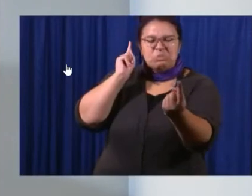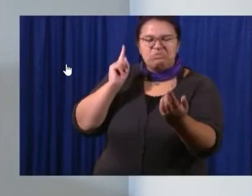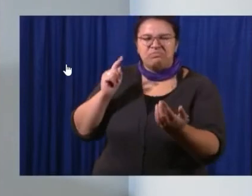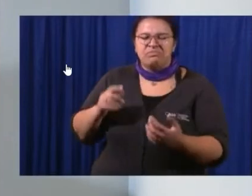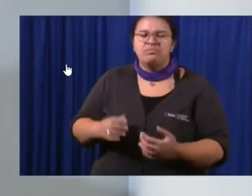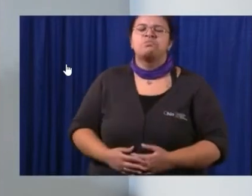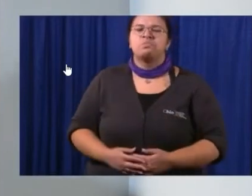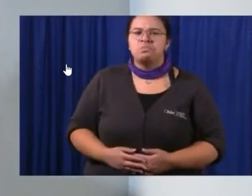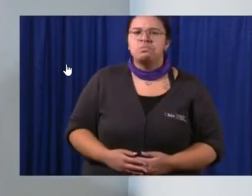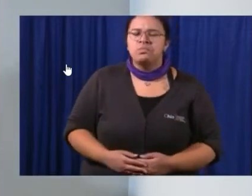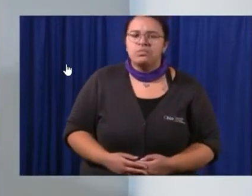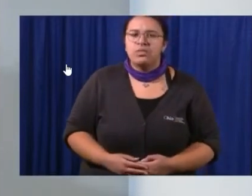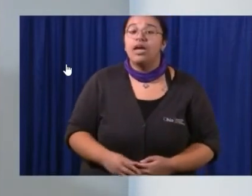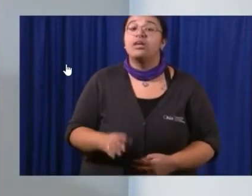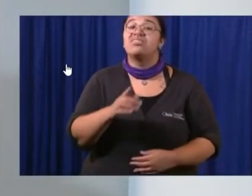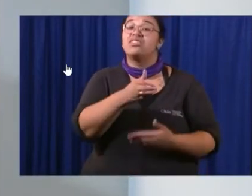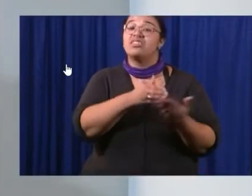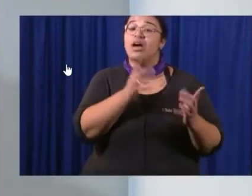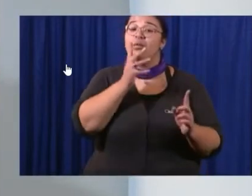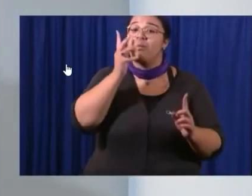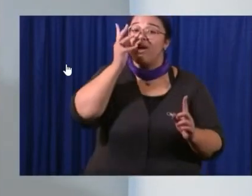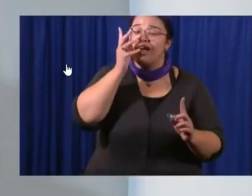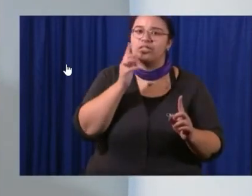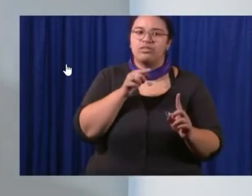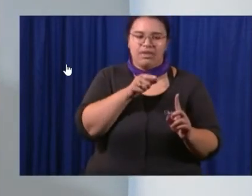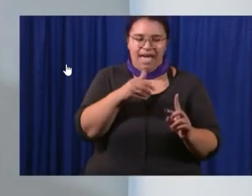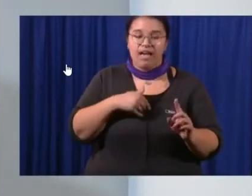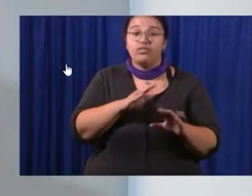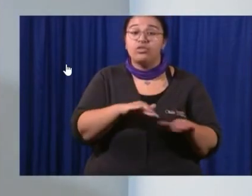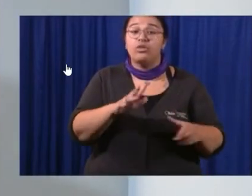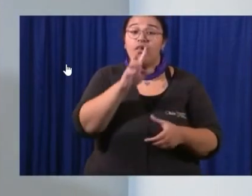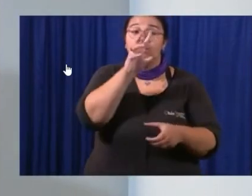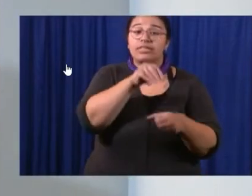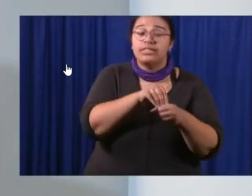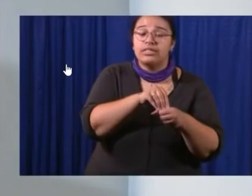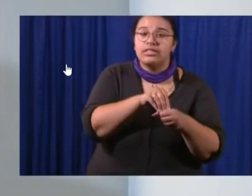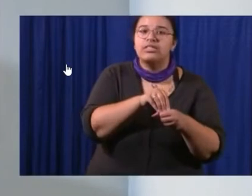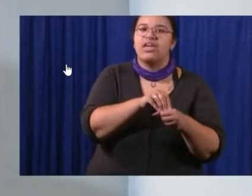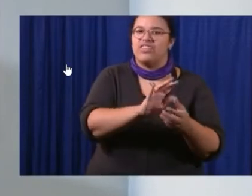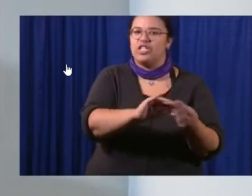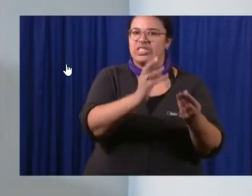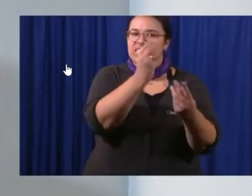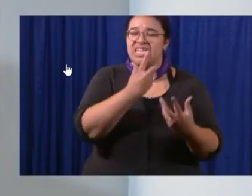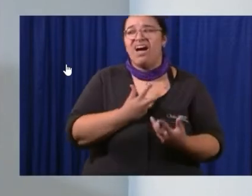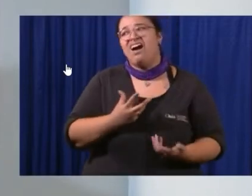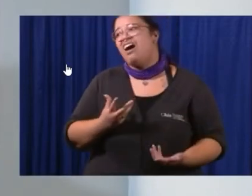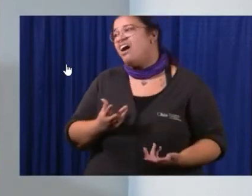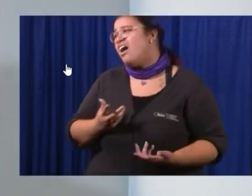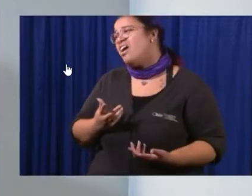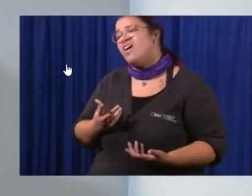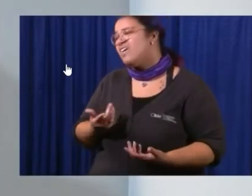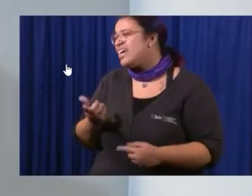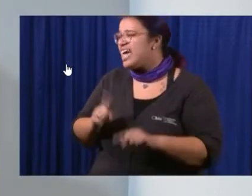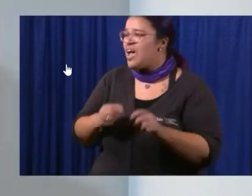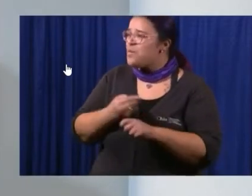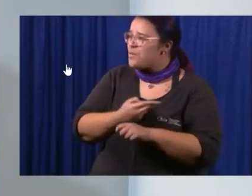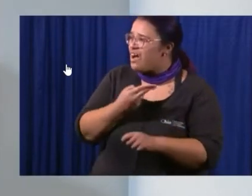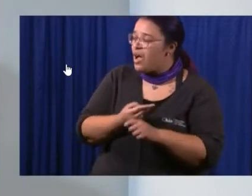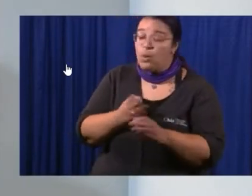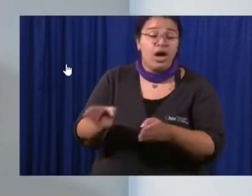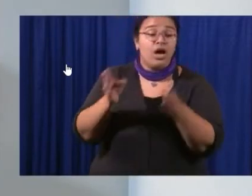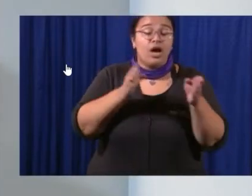heard from people who had health issues, respiratory issues, who couldn't wear a mask. It's very difficult to know who's out, who's in, who has